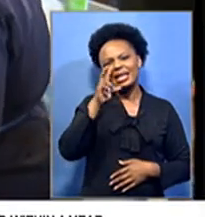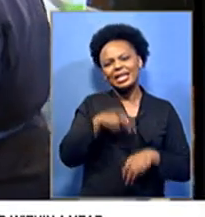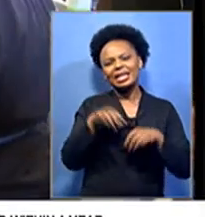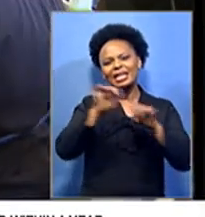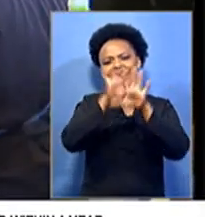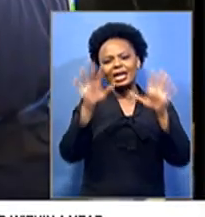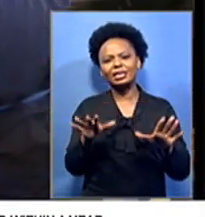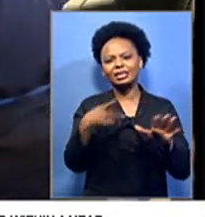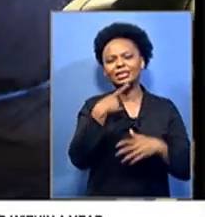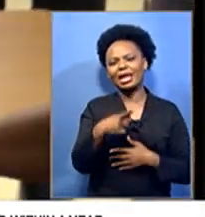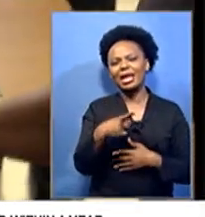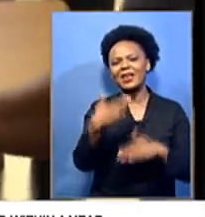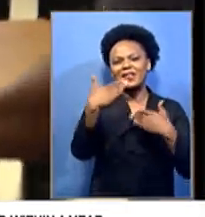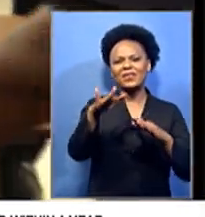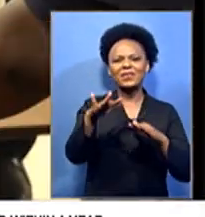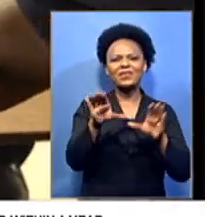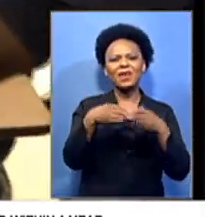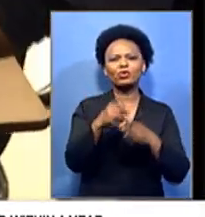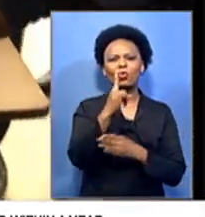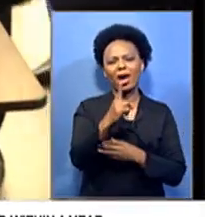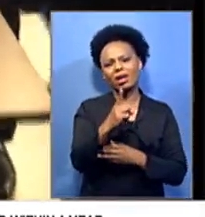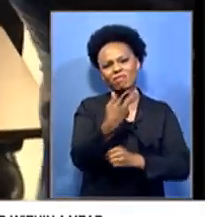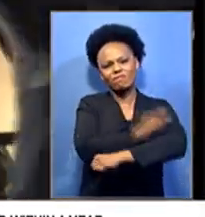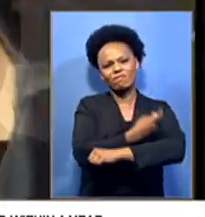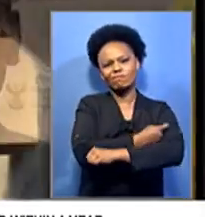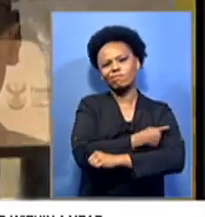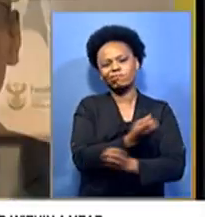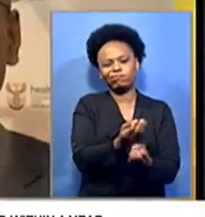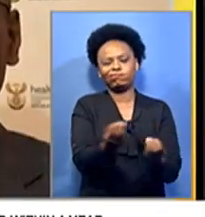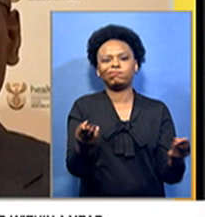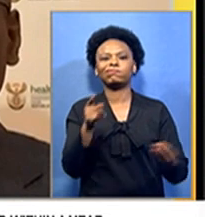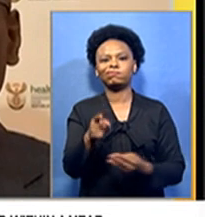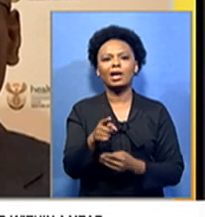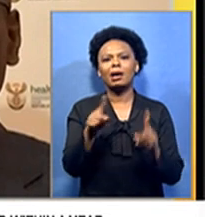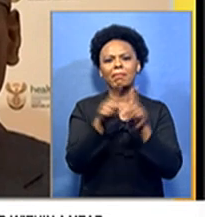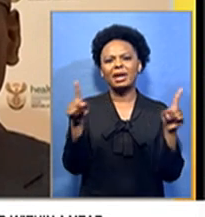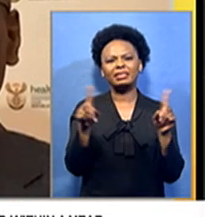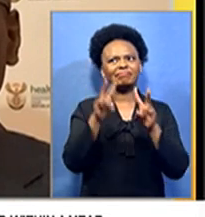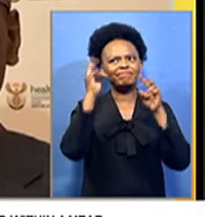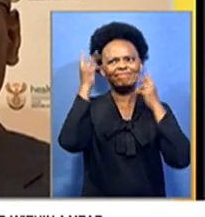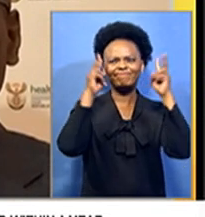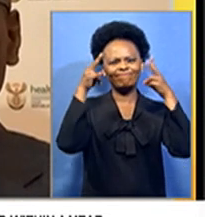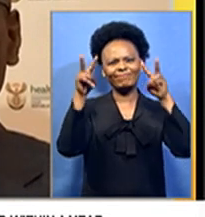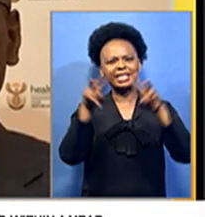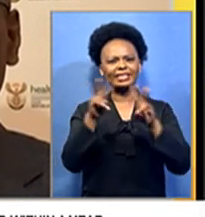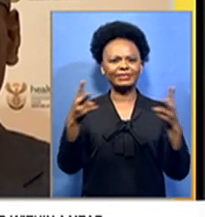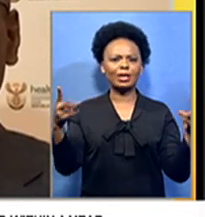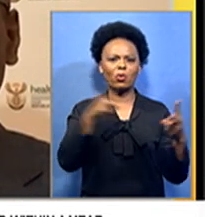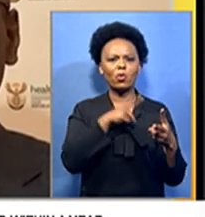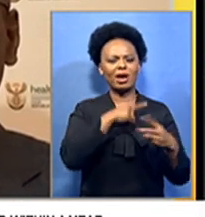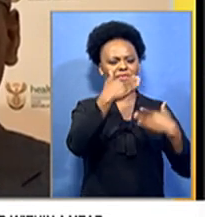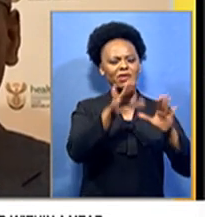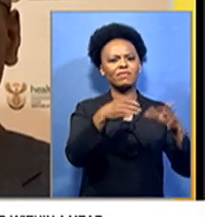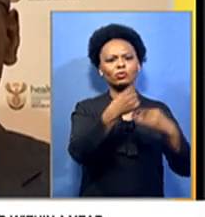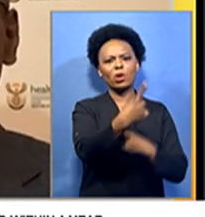of our vaccination rollout. There are so many differing views as to whether this is in fact phase one of our vaccination rollout, because this